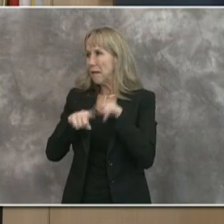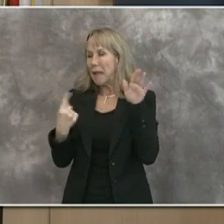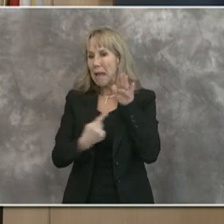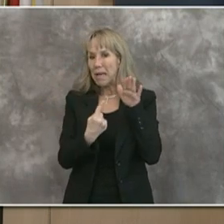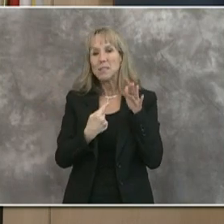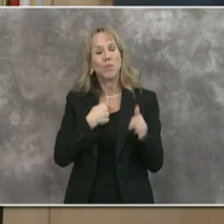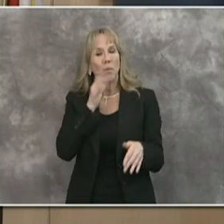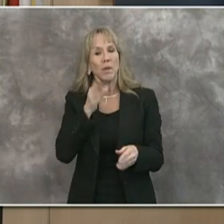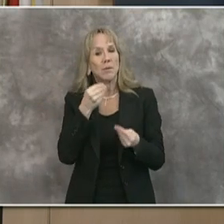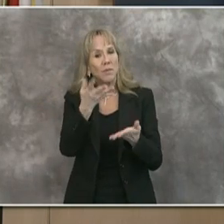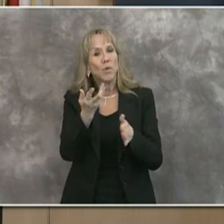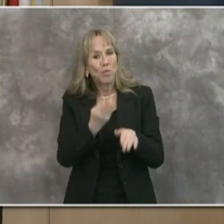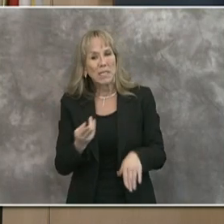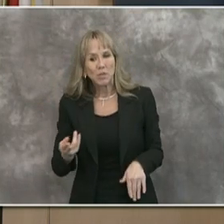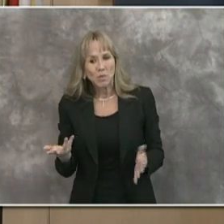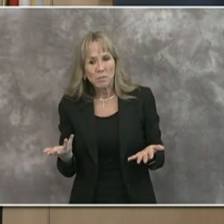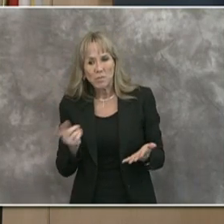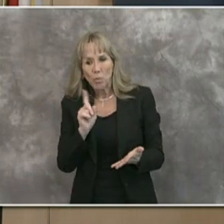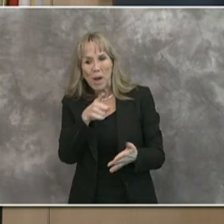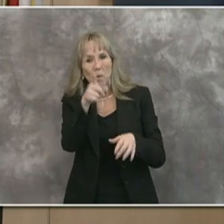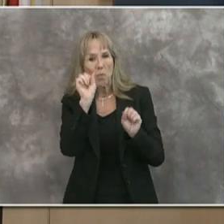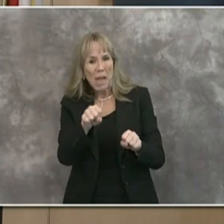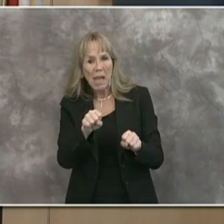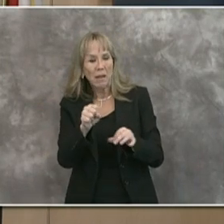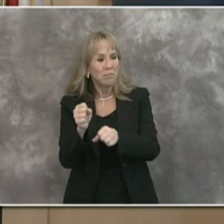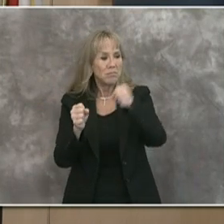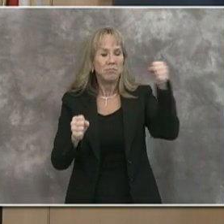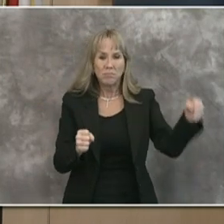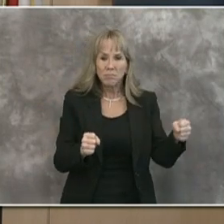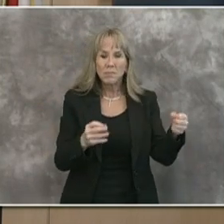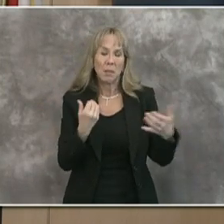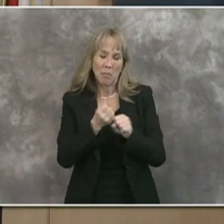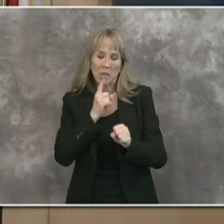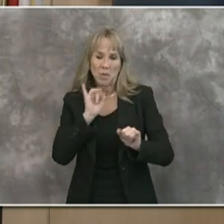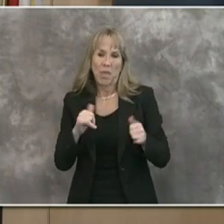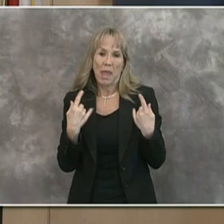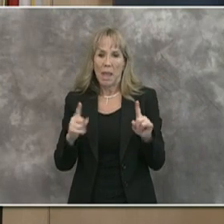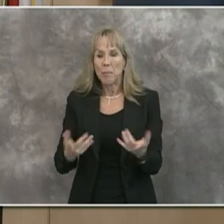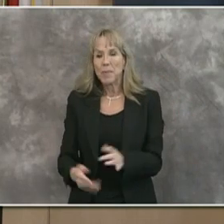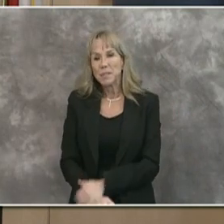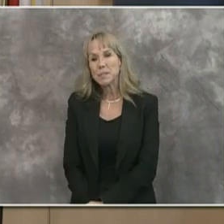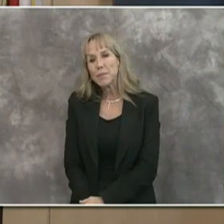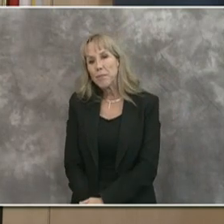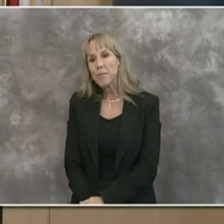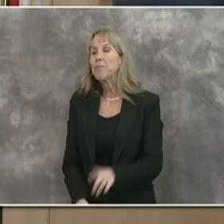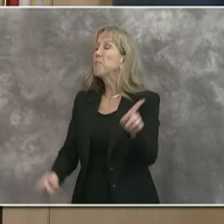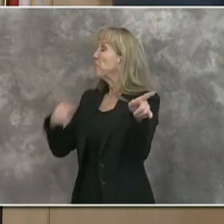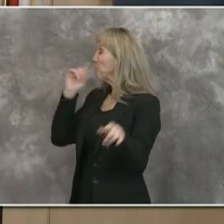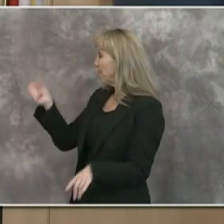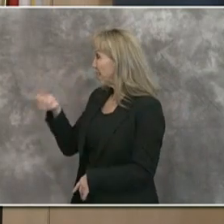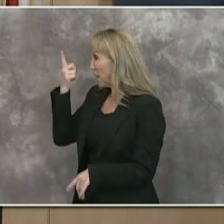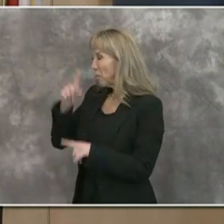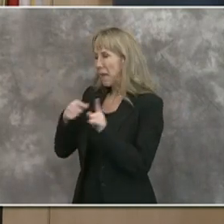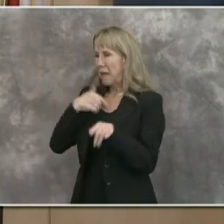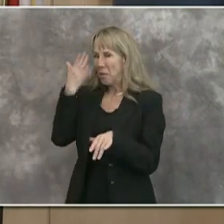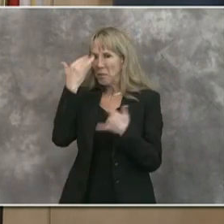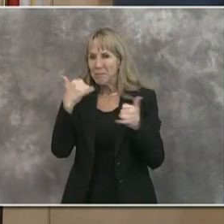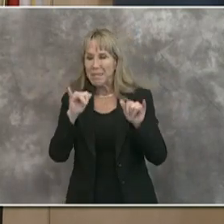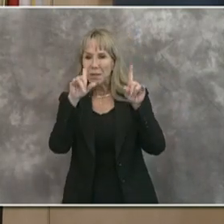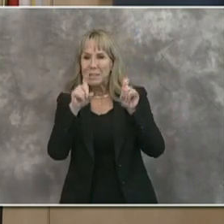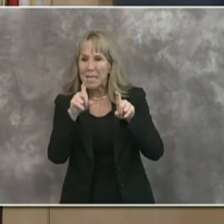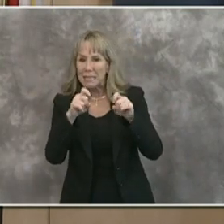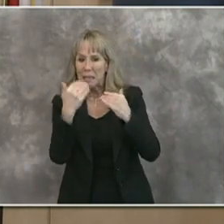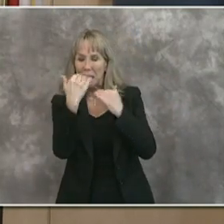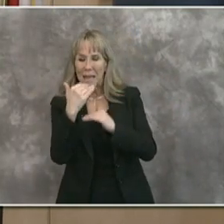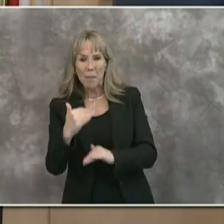some resources that we can bring to bear to assist with that. Gotcha. And then I know testing is still limited. Along those